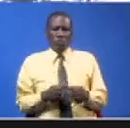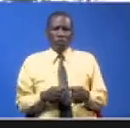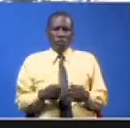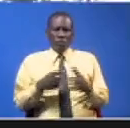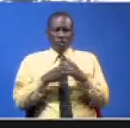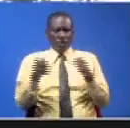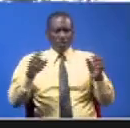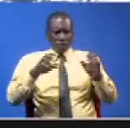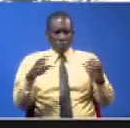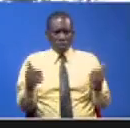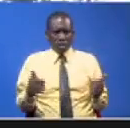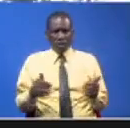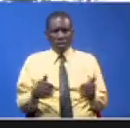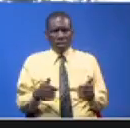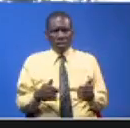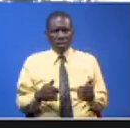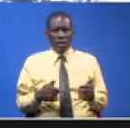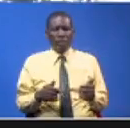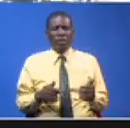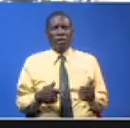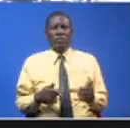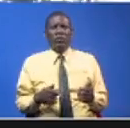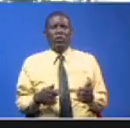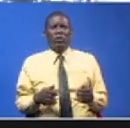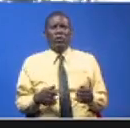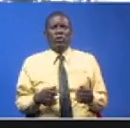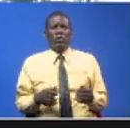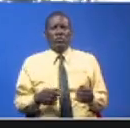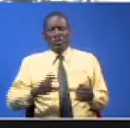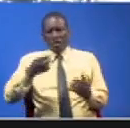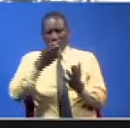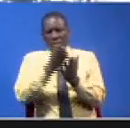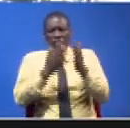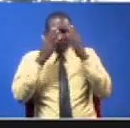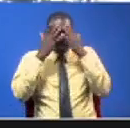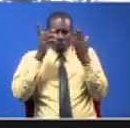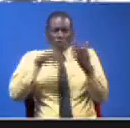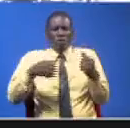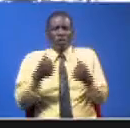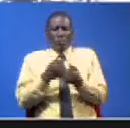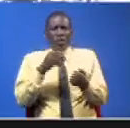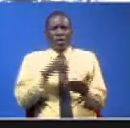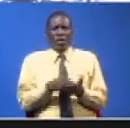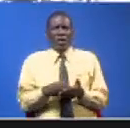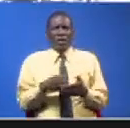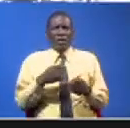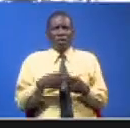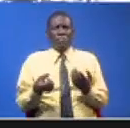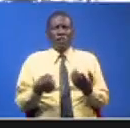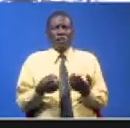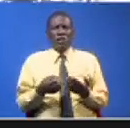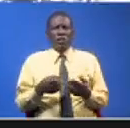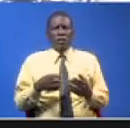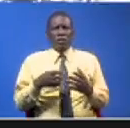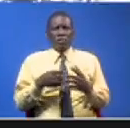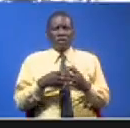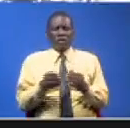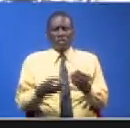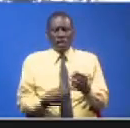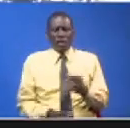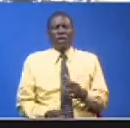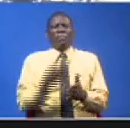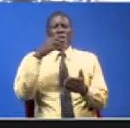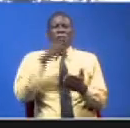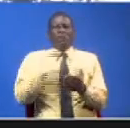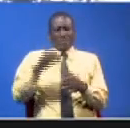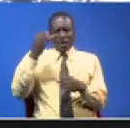high, dominate, then all of a sudden second half, I don't know what happened, but tumekuja kati me deep, tumeanza kuamka the